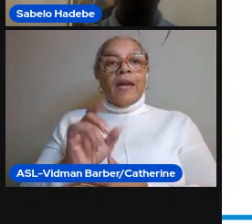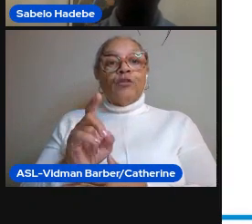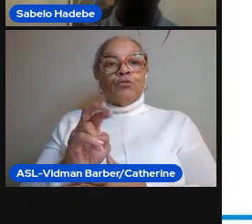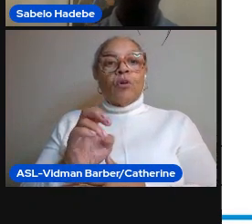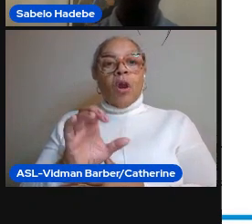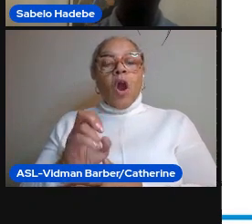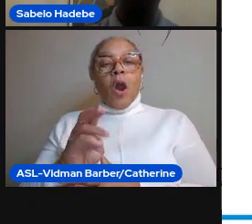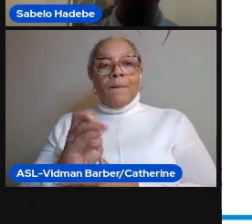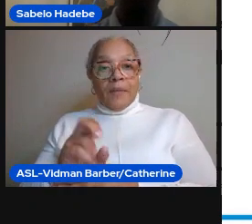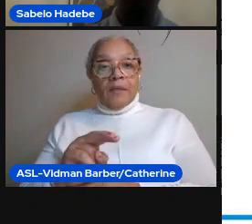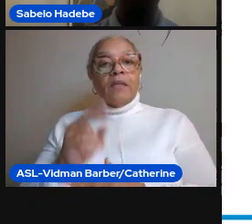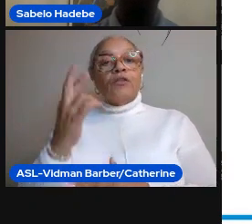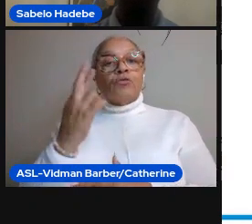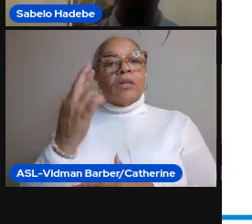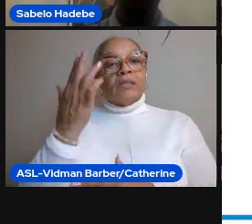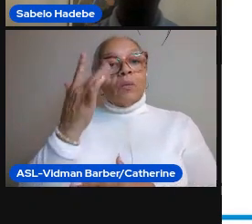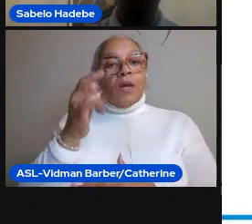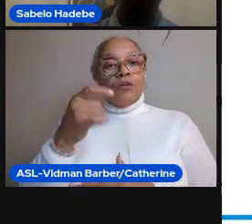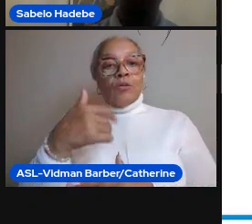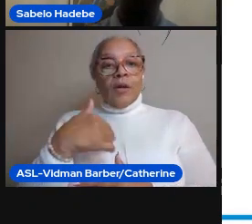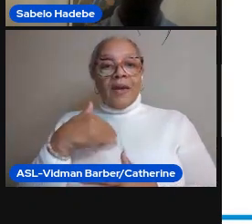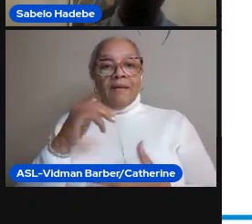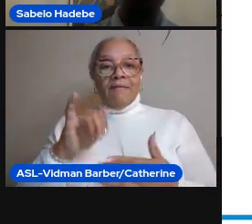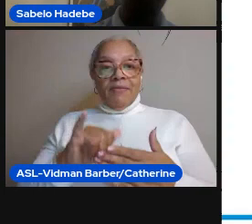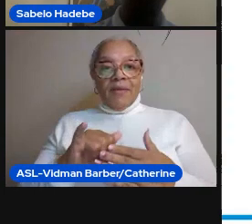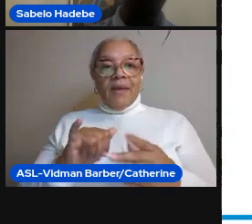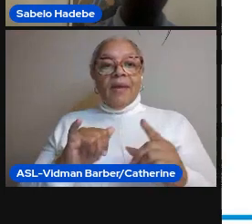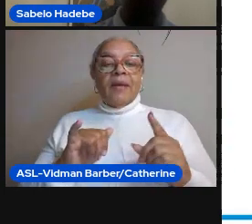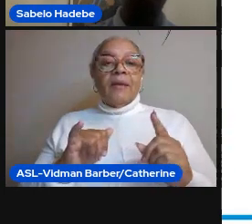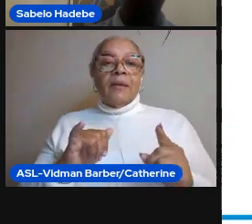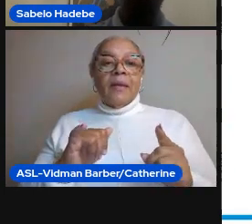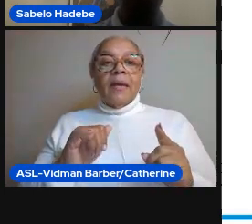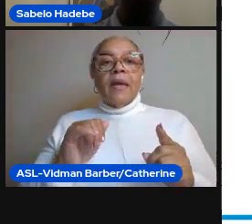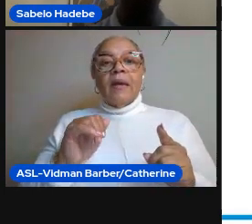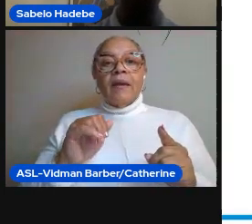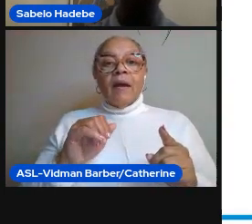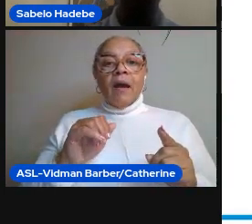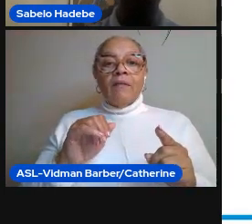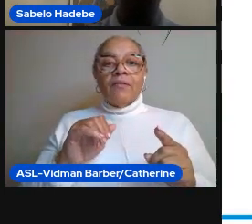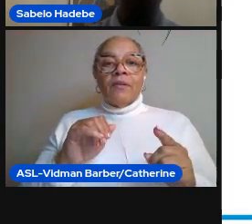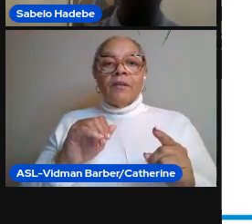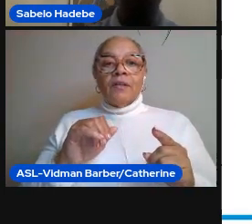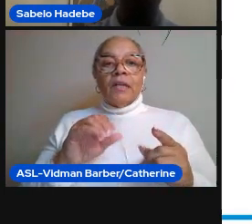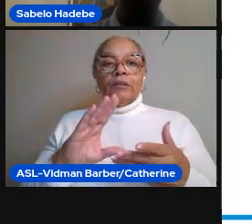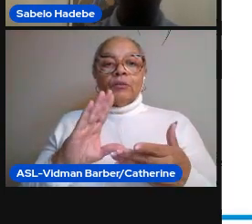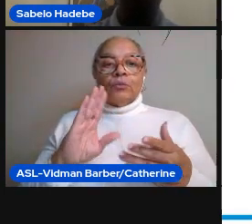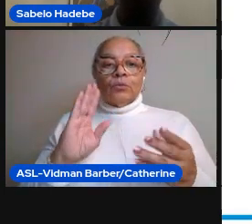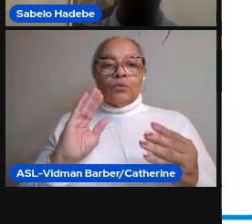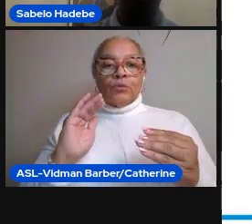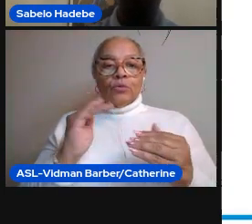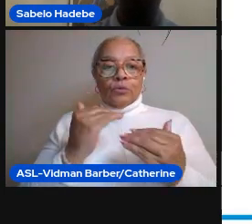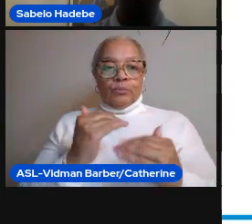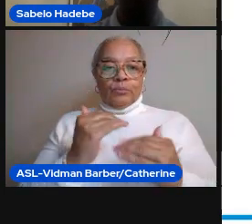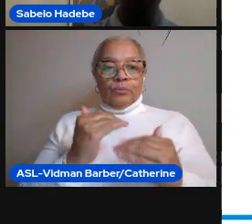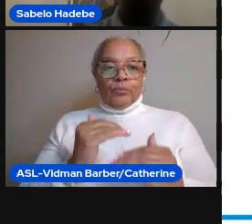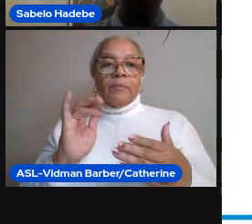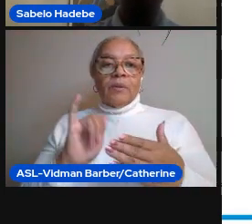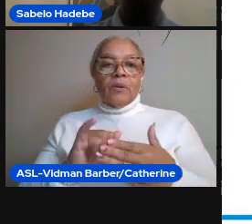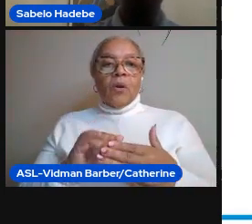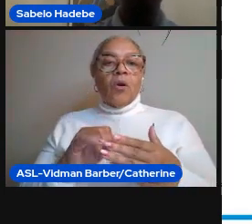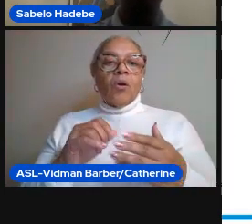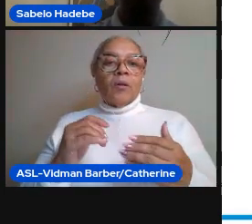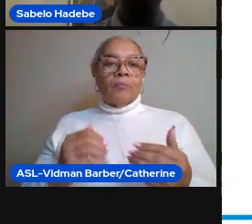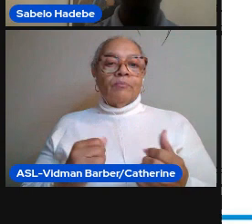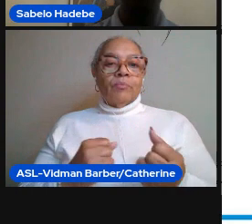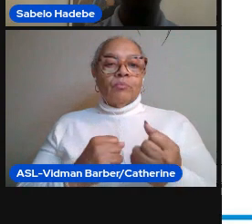this dichotomy in terms of either suppressing Th2 immunity or promoting Th2 immunity. And this